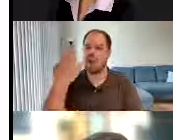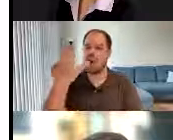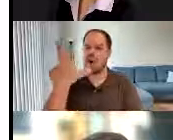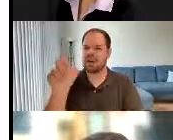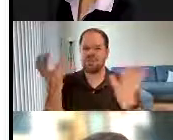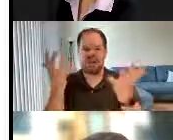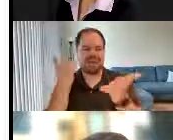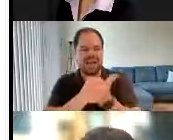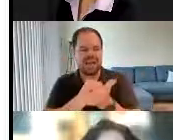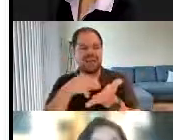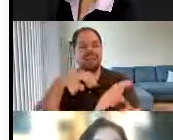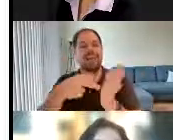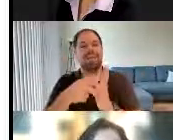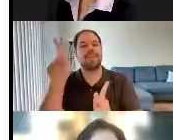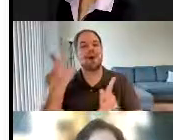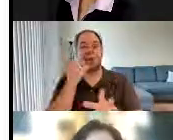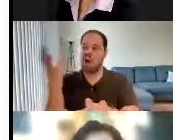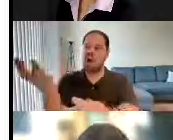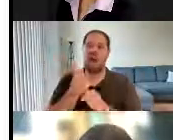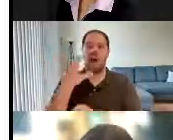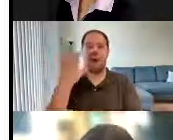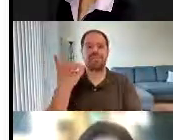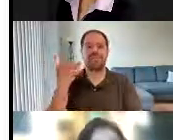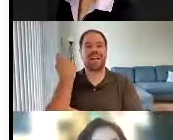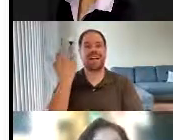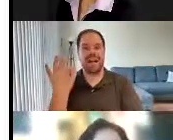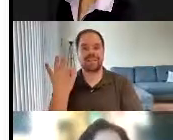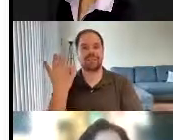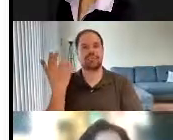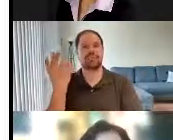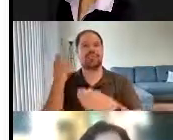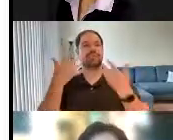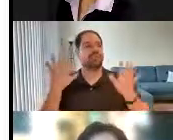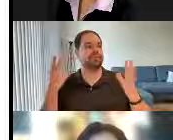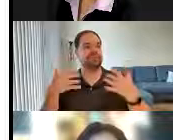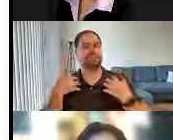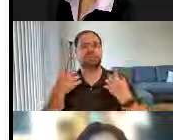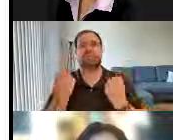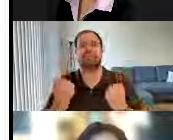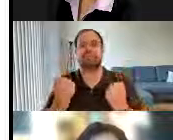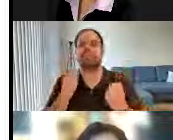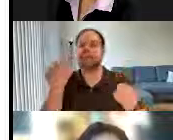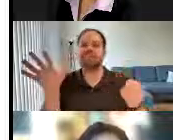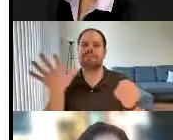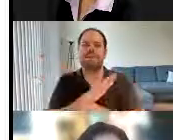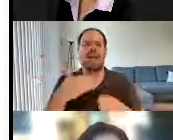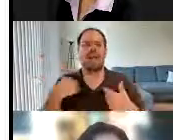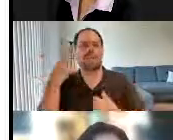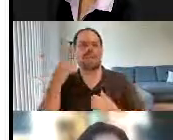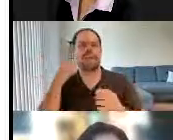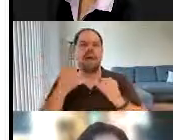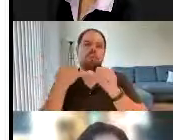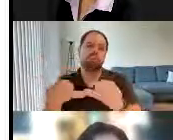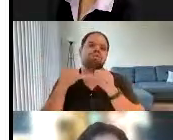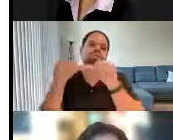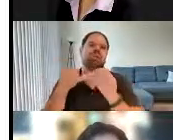The COVID-19 long haulers, you may be wondering what that means. Individuals who have had or have contracted COVID-19,